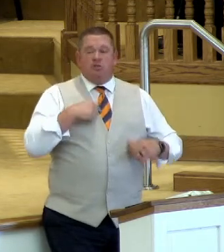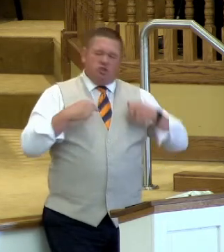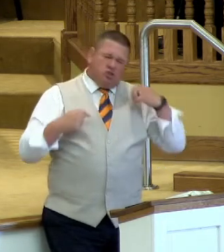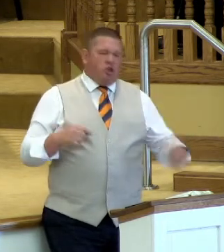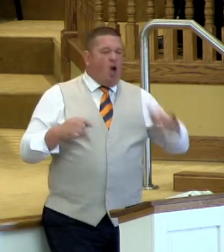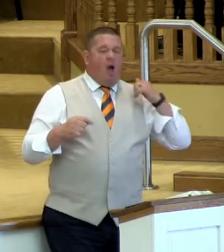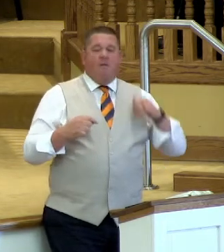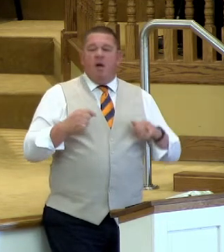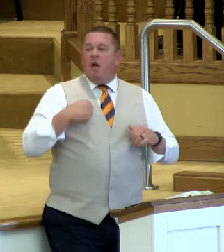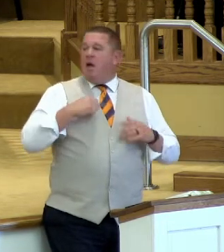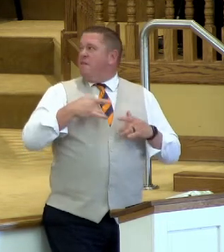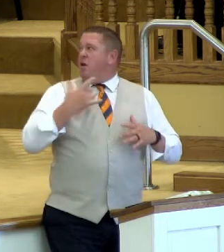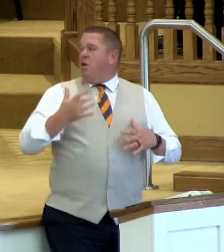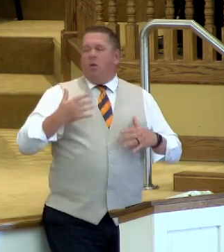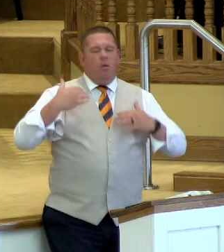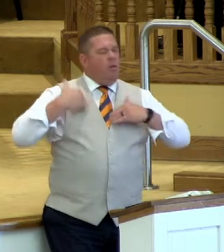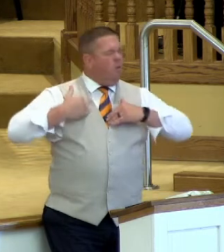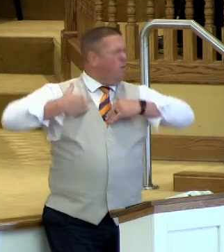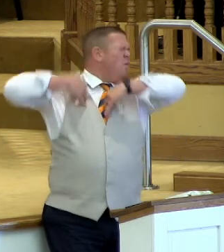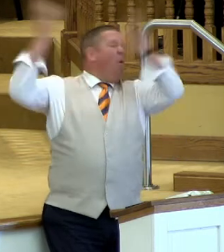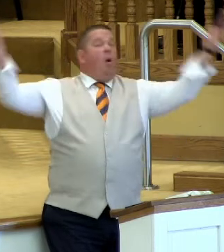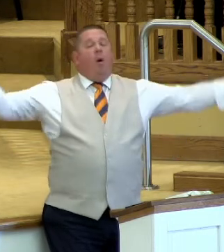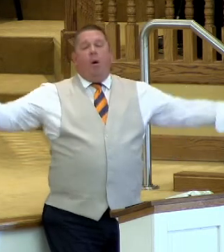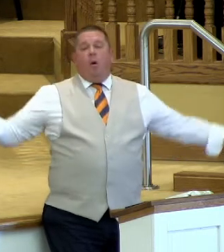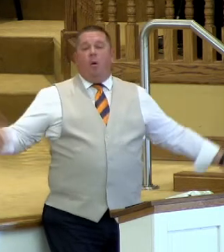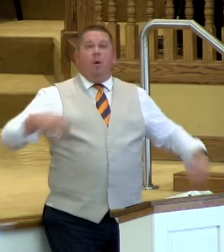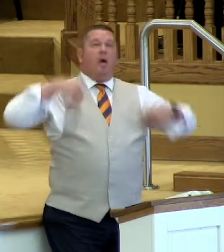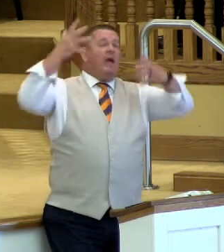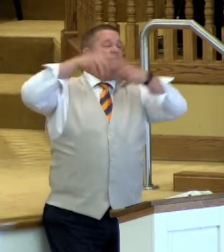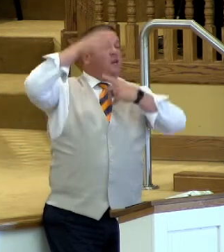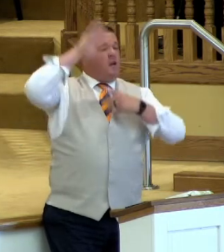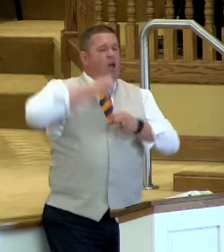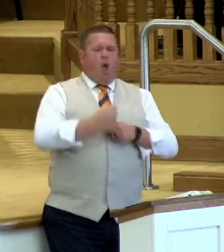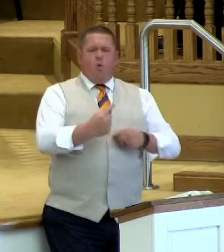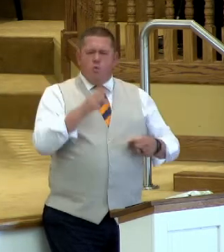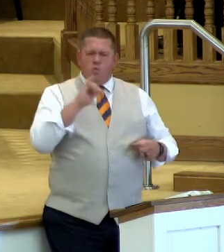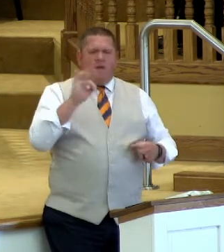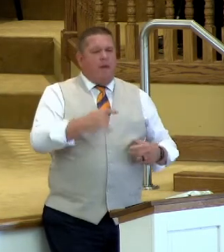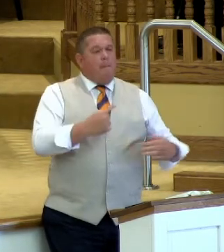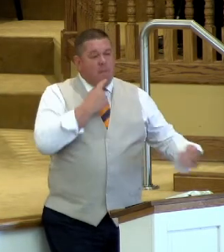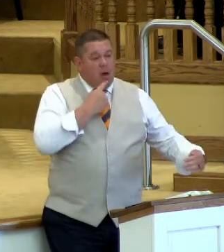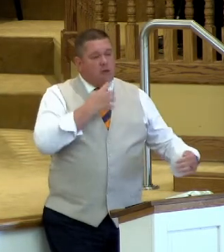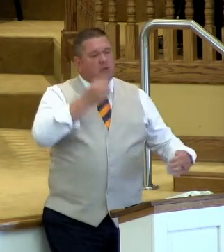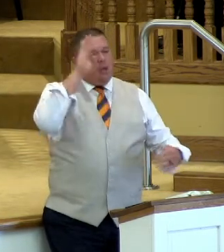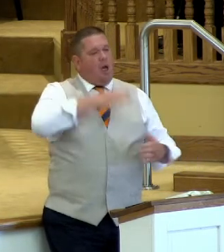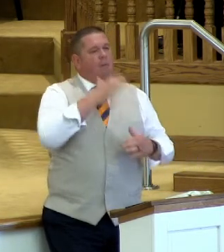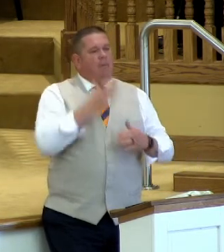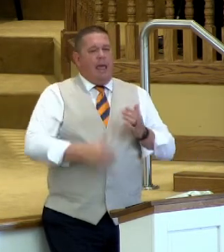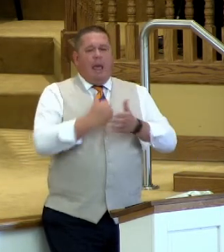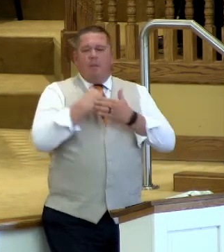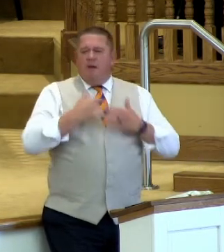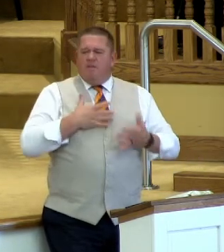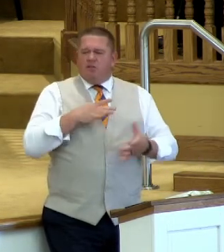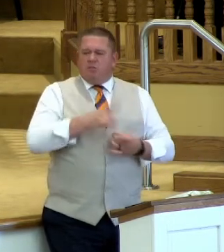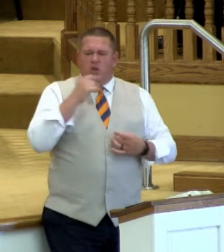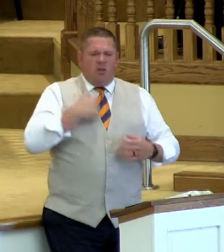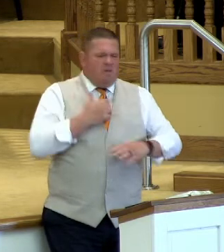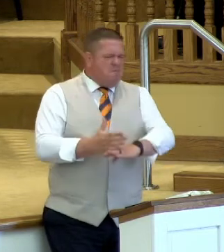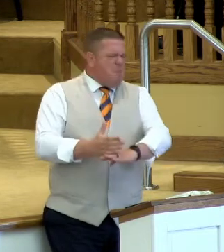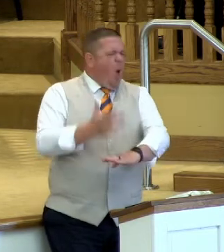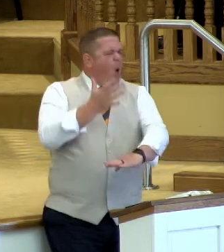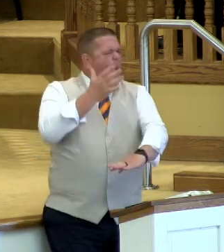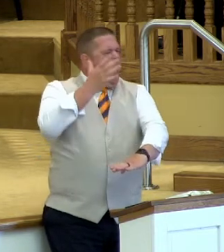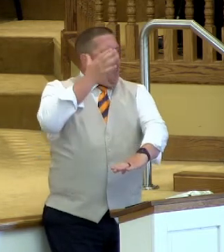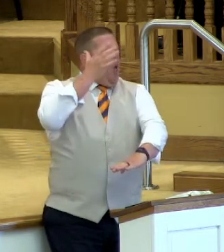shook it off, I felt a load taken off my back. I gave it to God. I got rid of that bitterness, and God completely helped me, and I felt my spiritual life as a